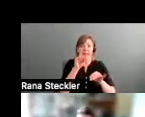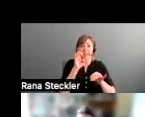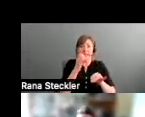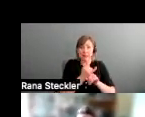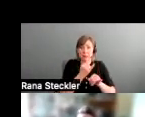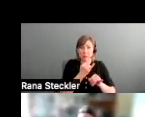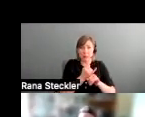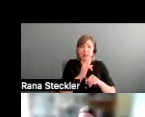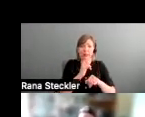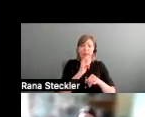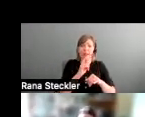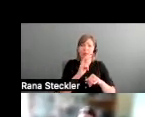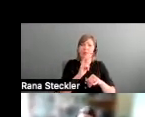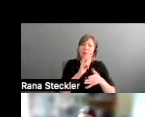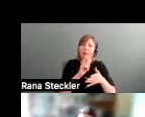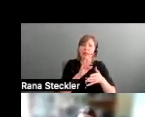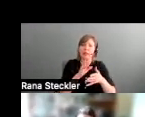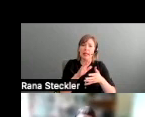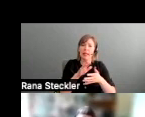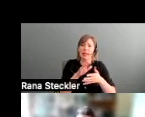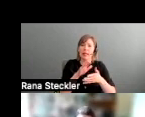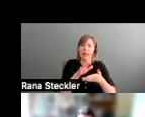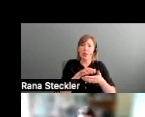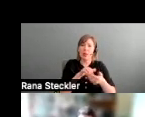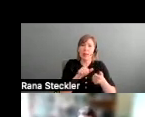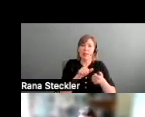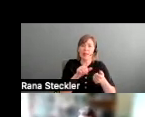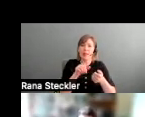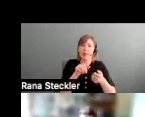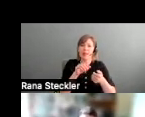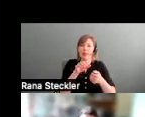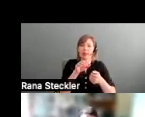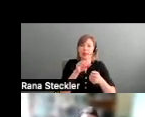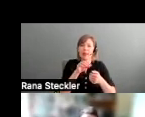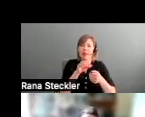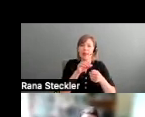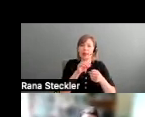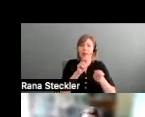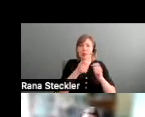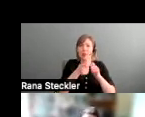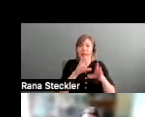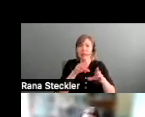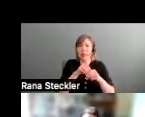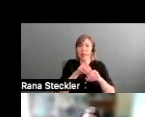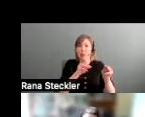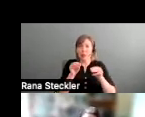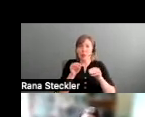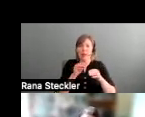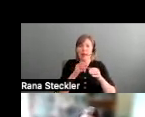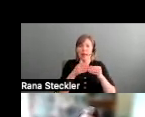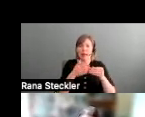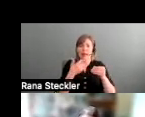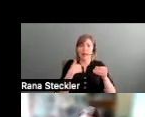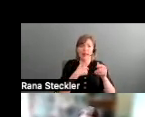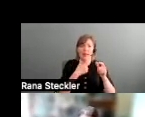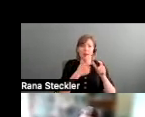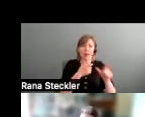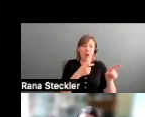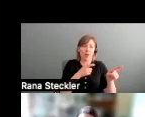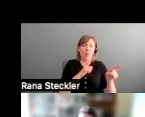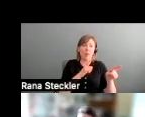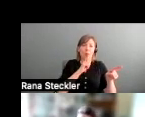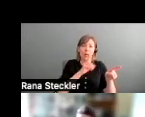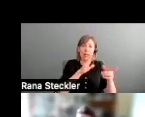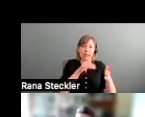deinstitutionalization is that it really erases the variation within the movements and leads us from really